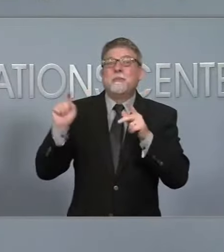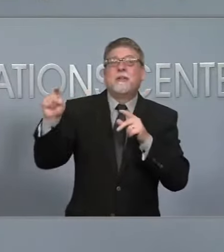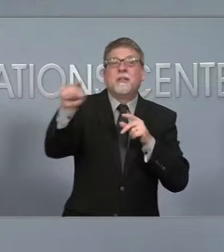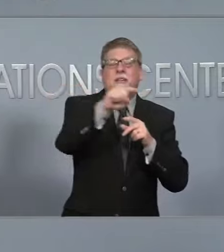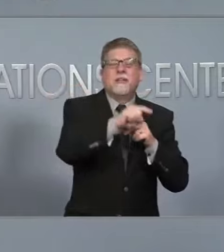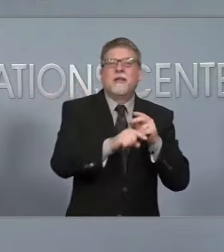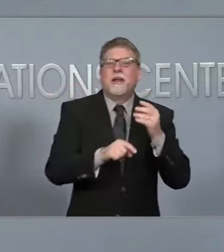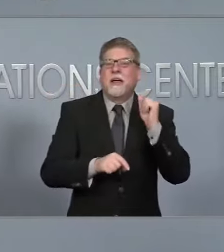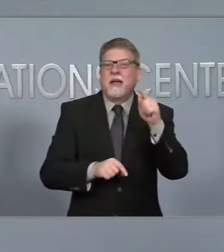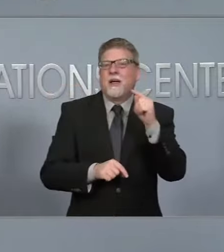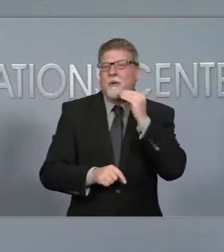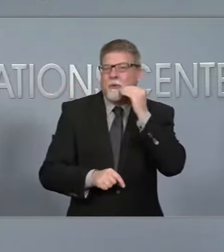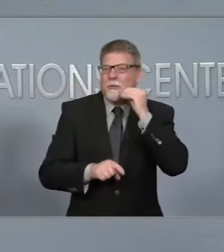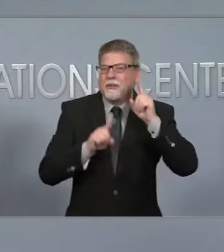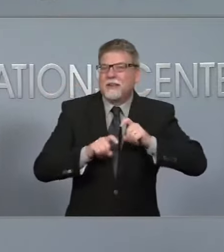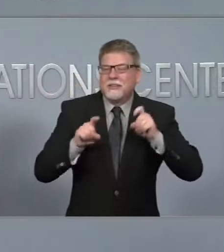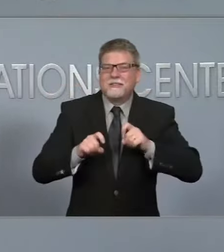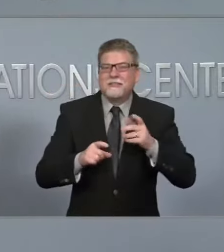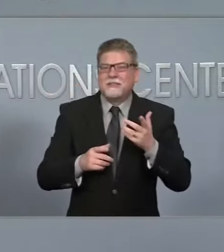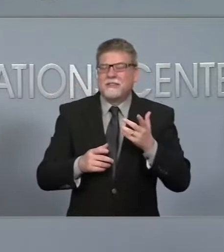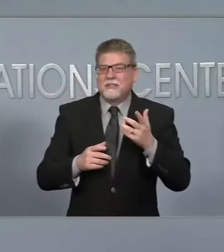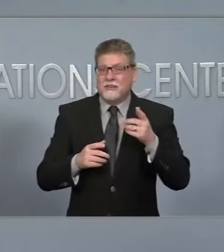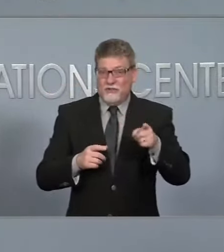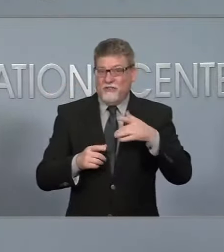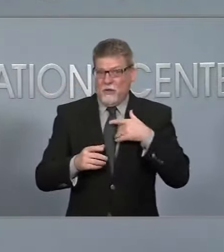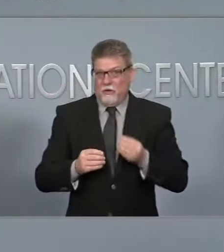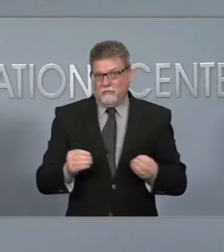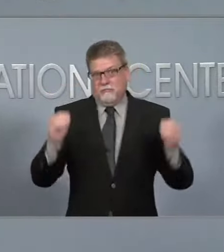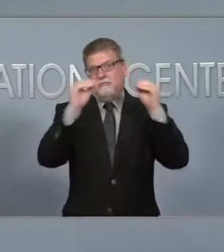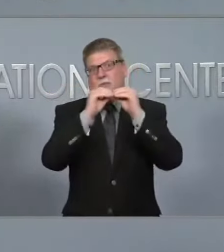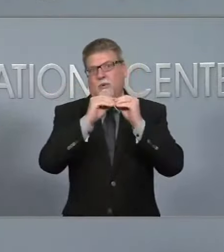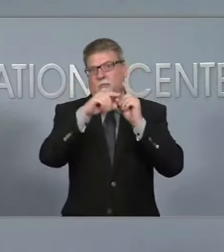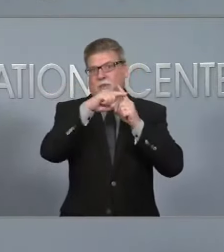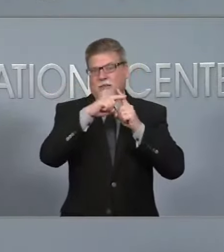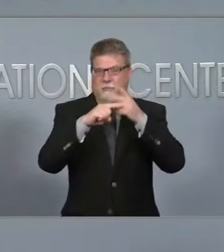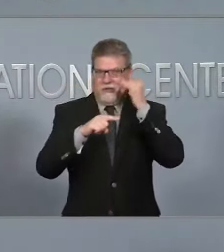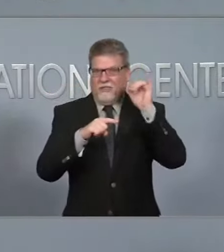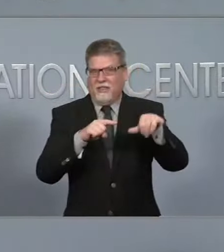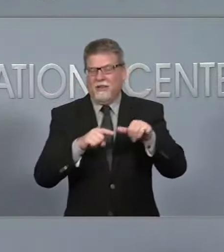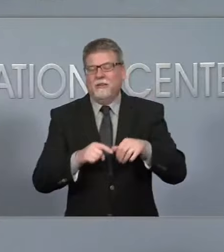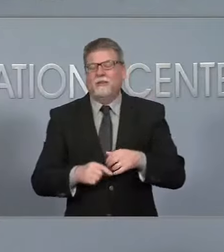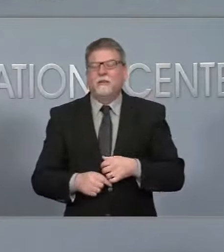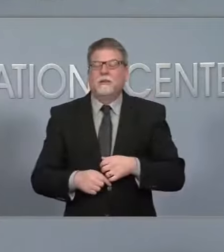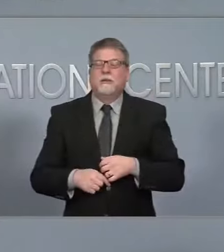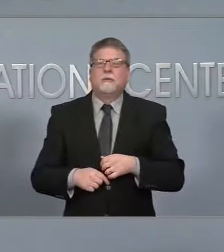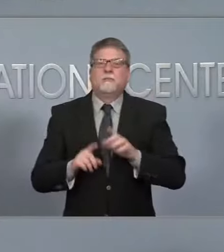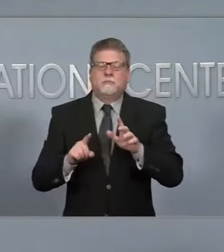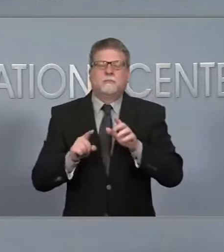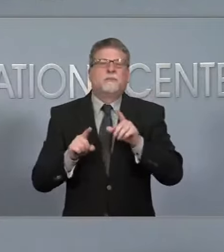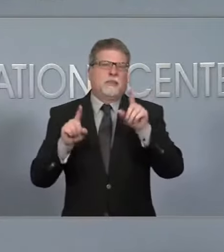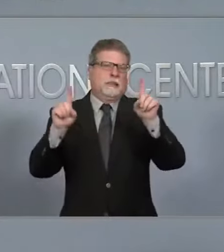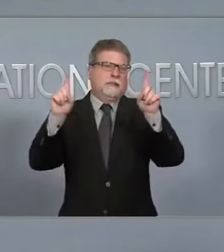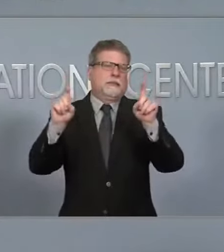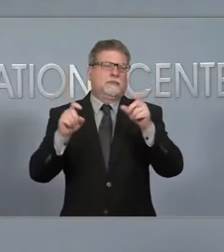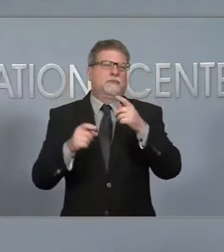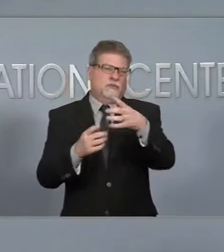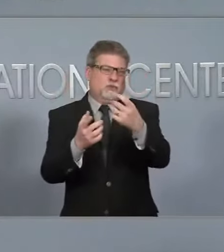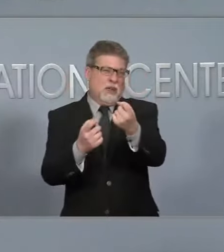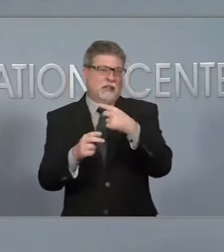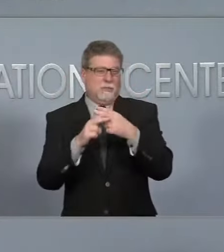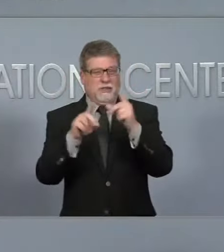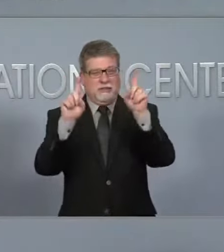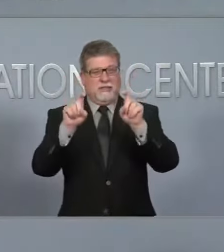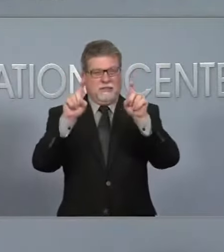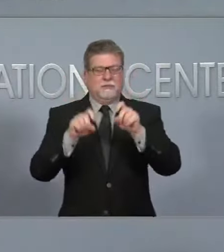those that, are not being reported to the state? So I know that testing is important in the fight against this